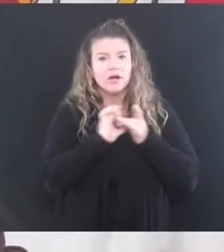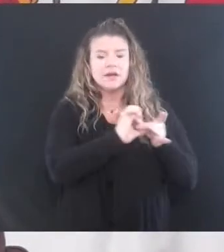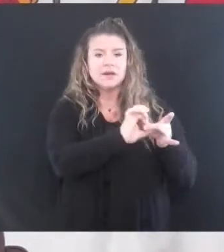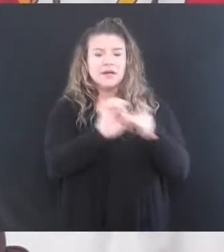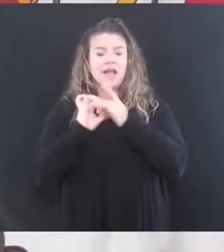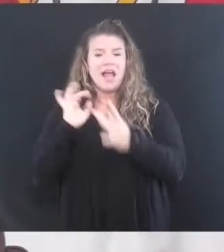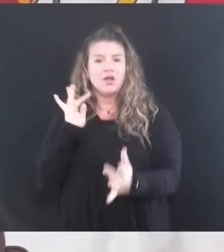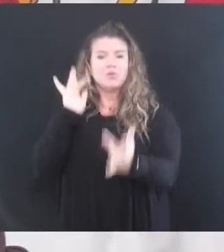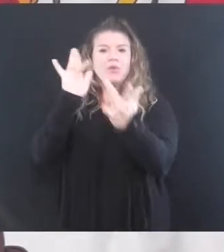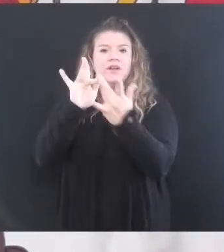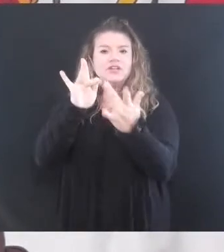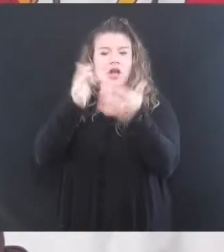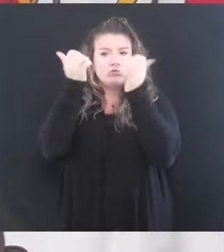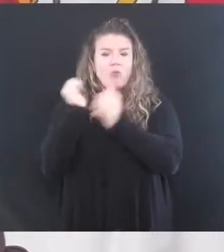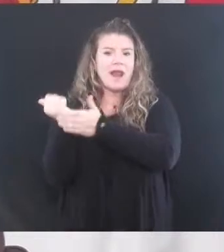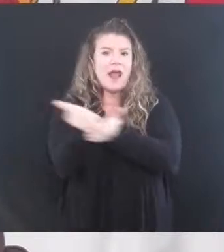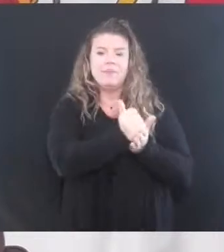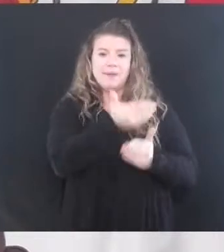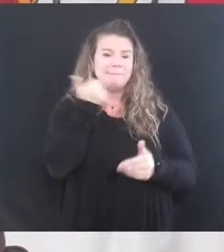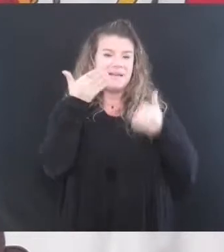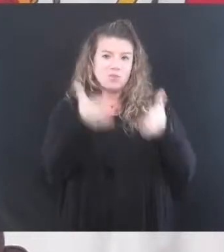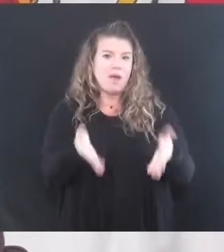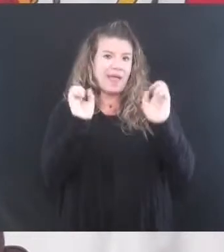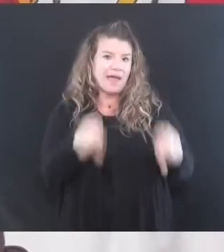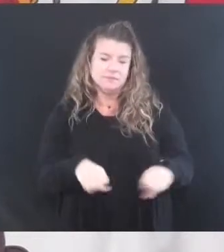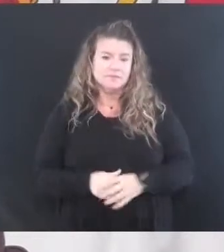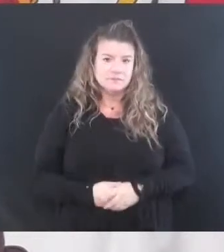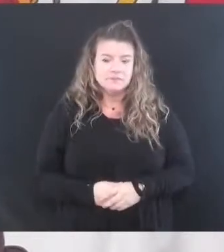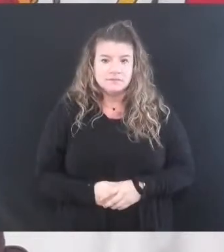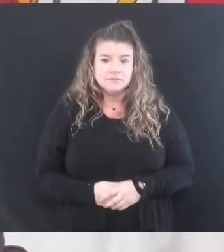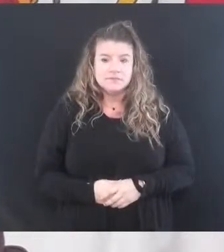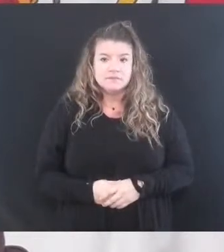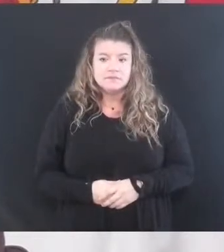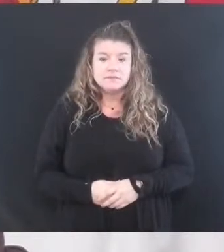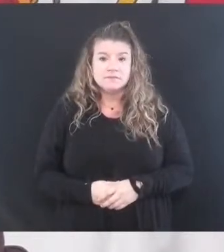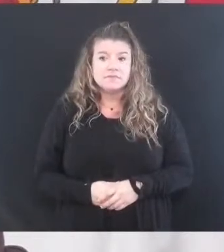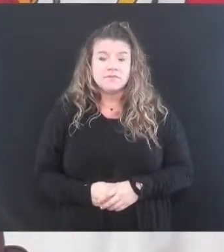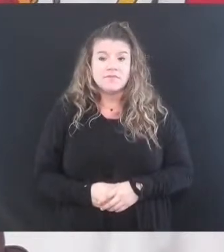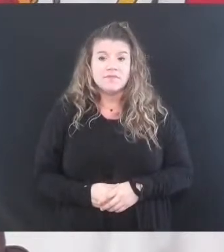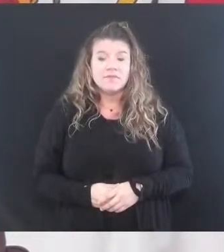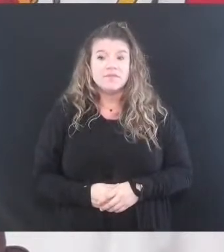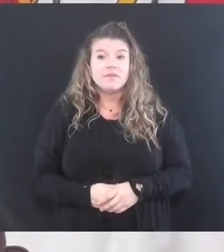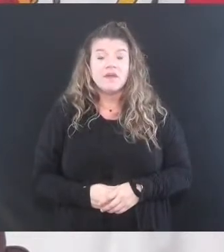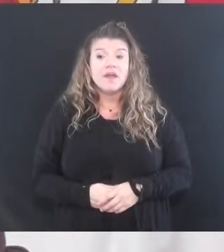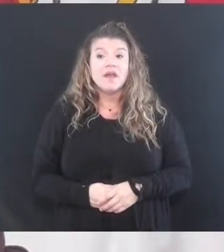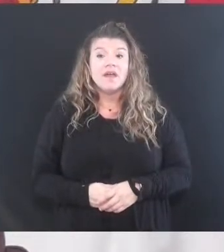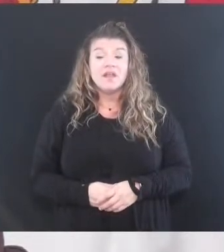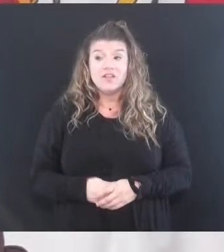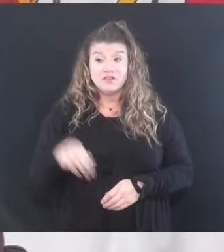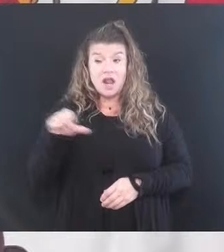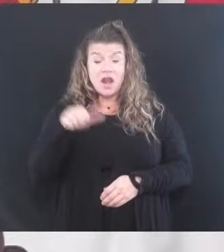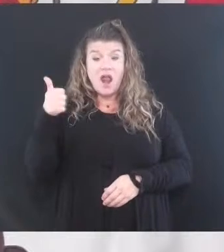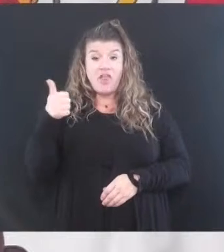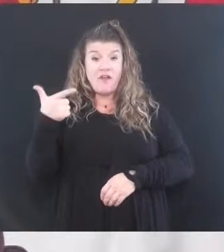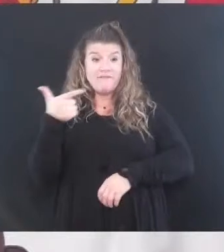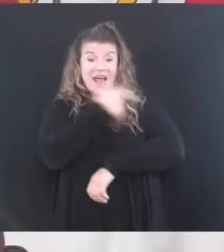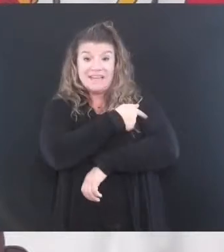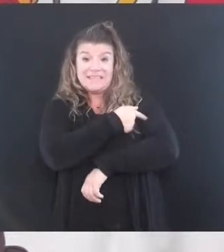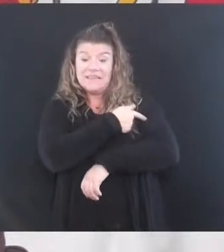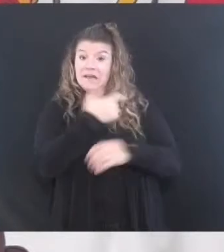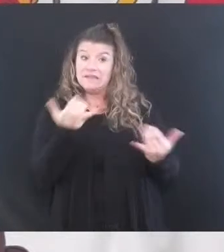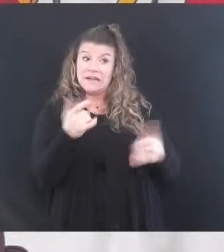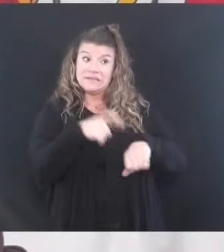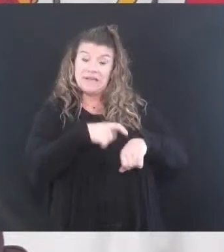reach out and try to help in every way we possibly can. As far as there's another vaccine that's this time of